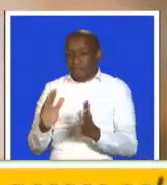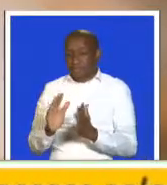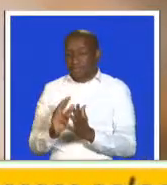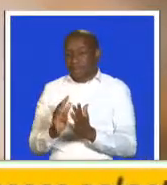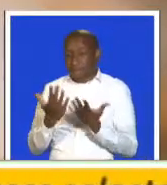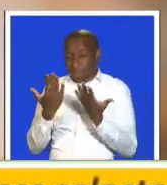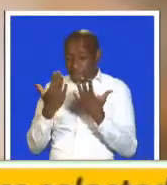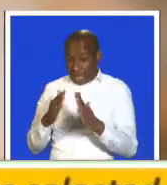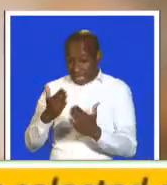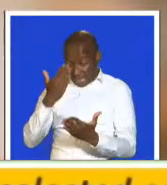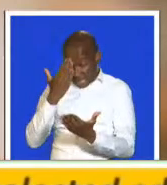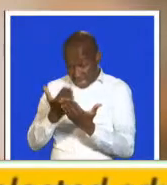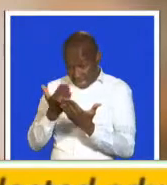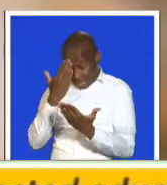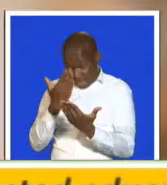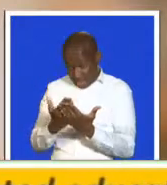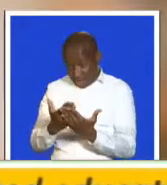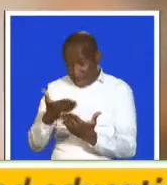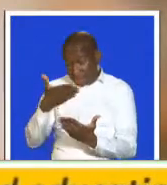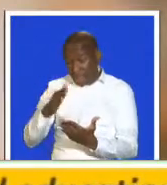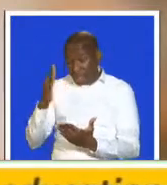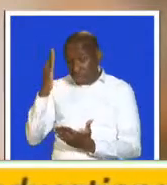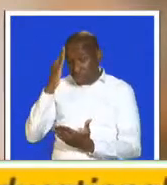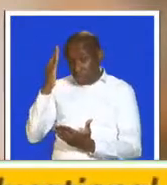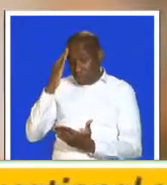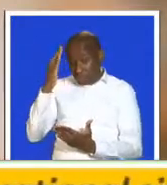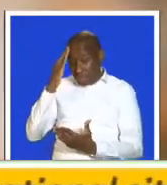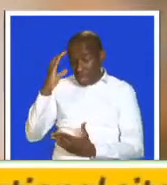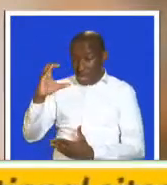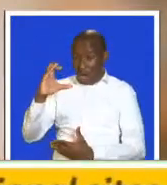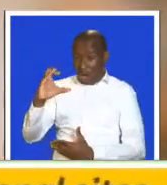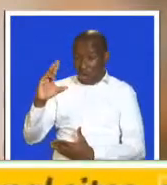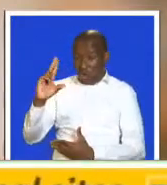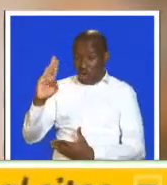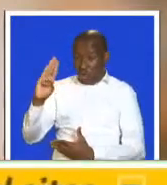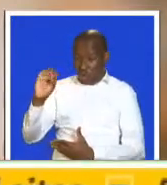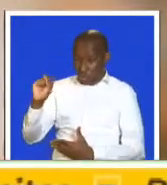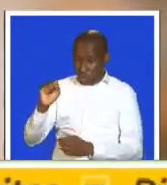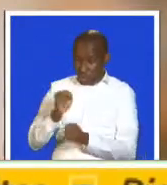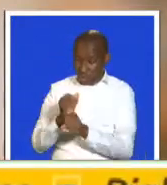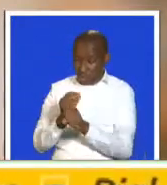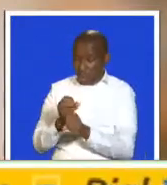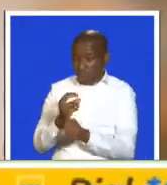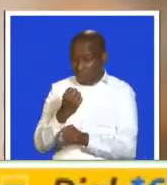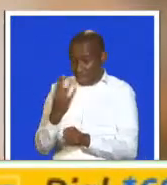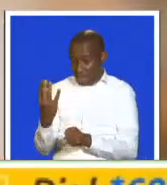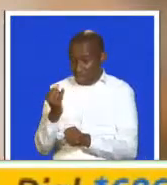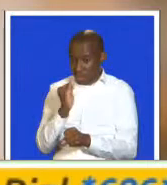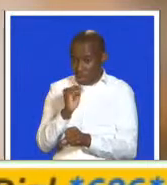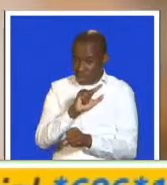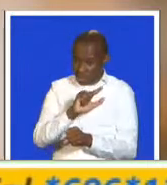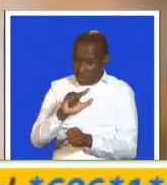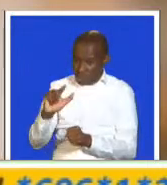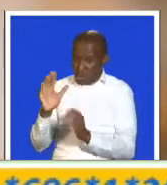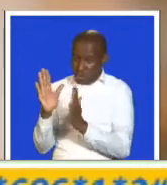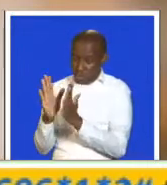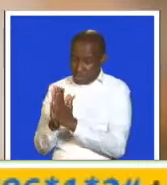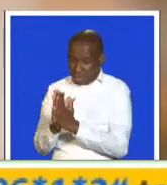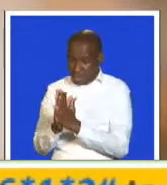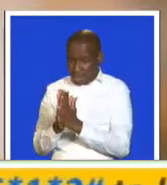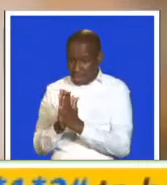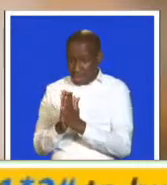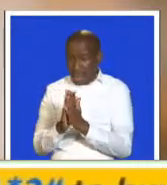end of this lesson, we are expected to know the cubes of numbers up to 10 and the cube